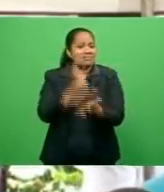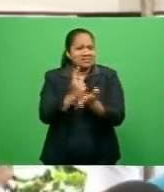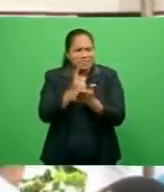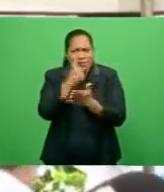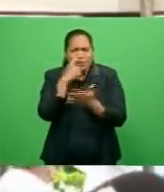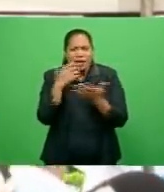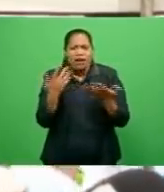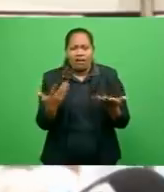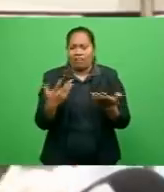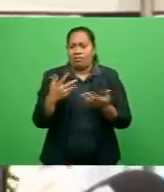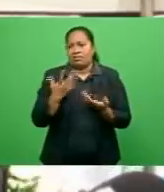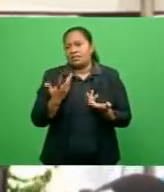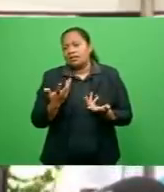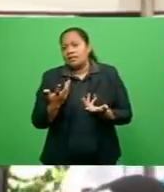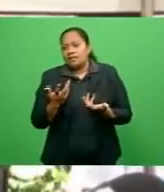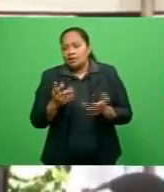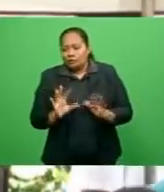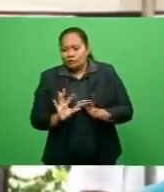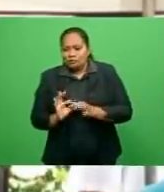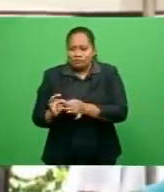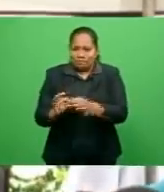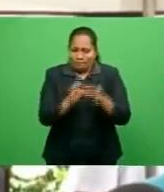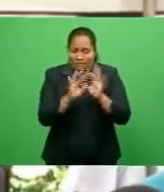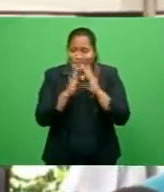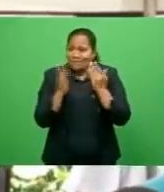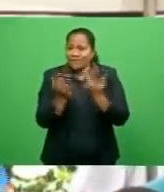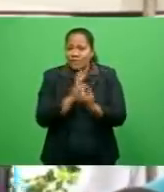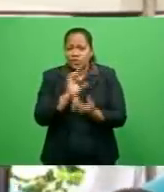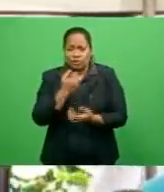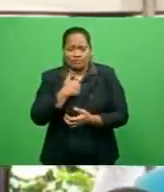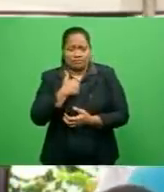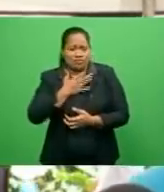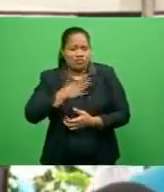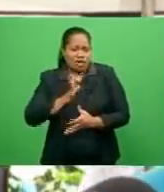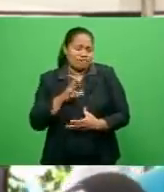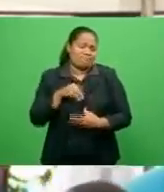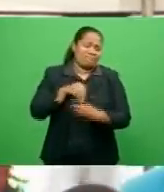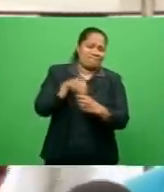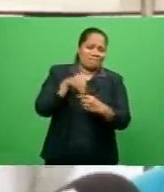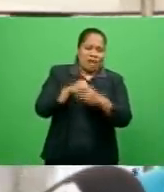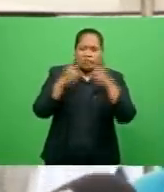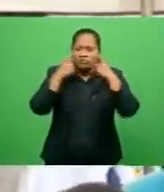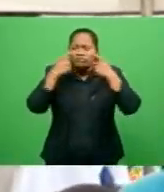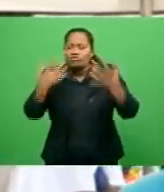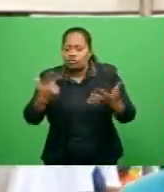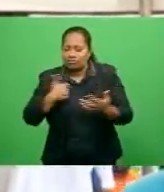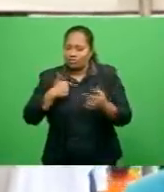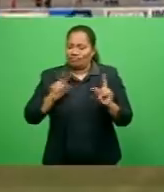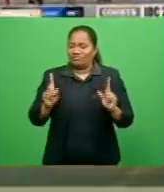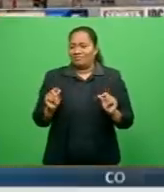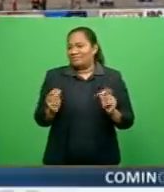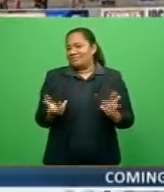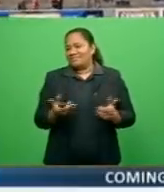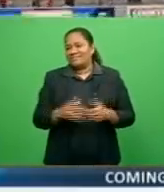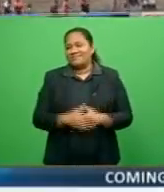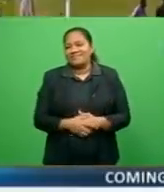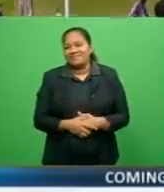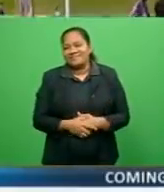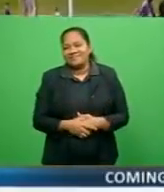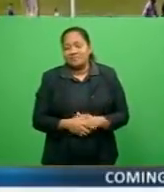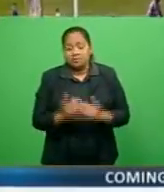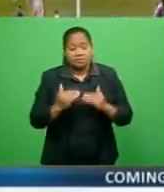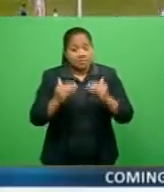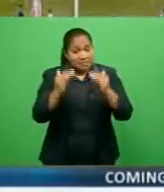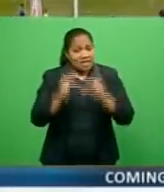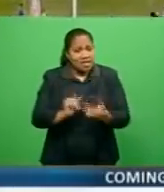people that's going to be together today, so I just want to be part of it and show them what I do as well. Ahead in